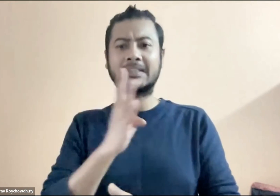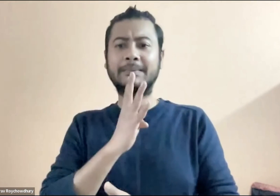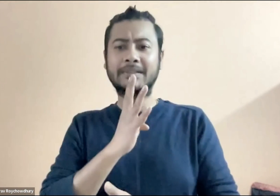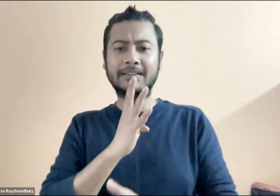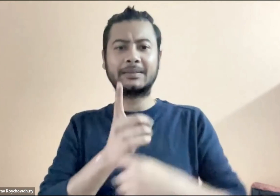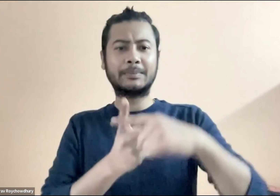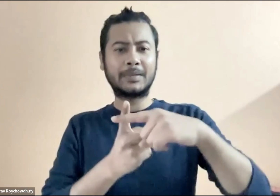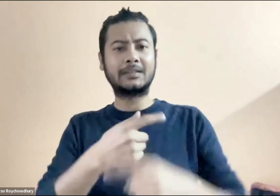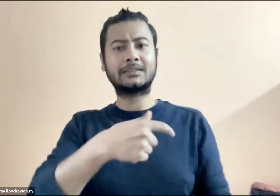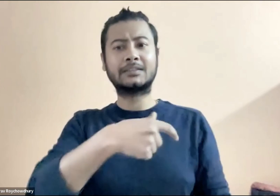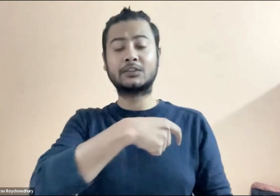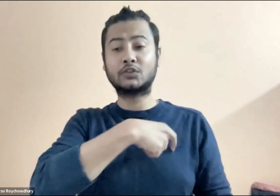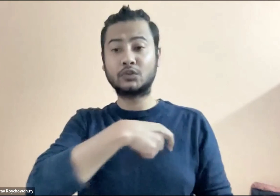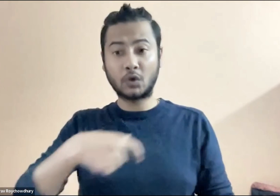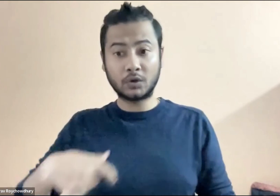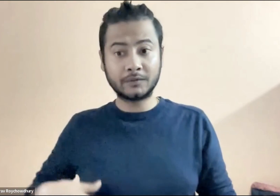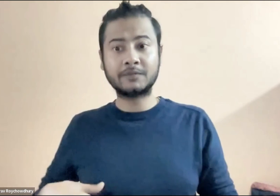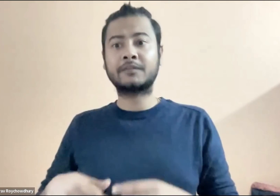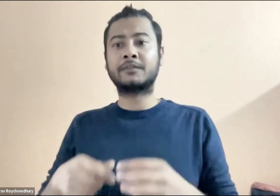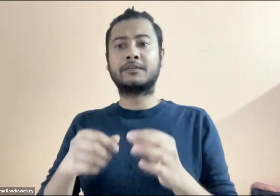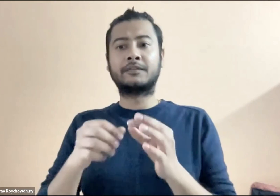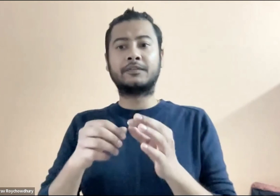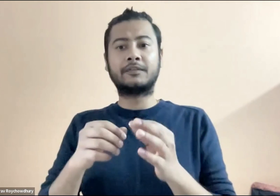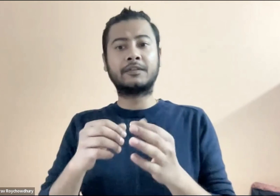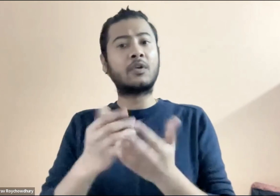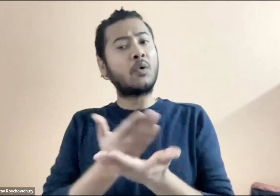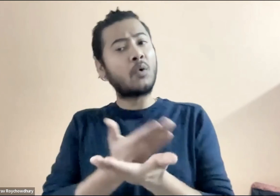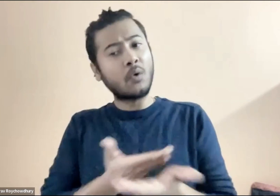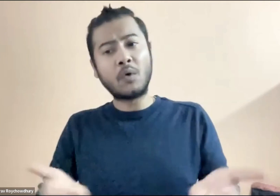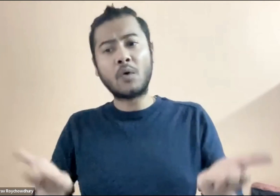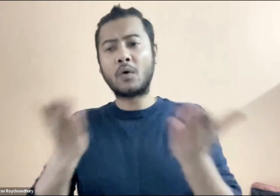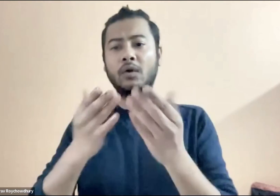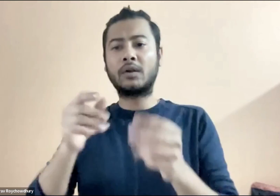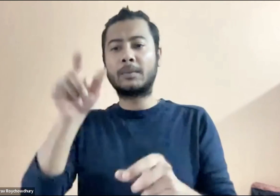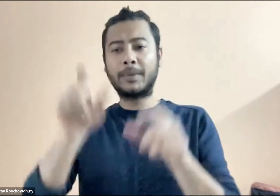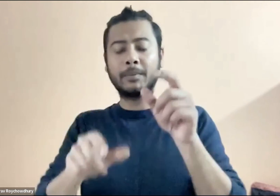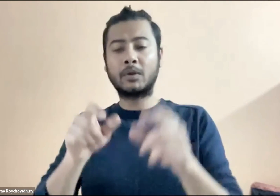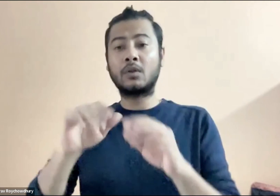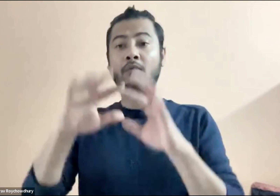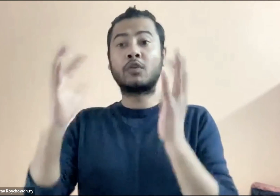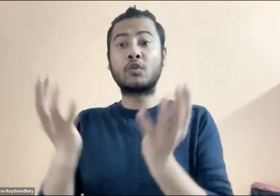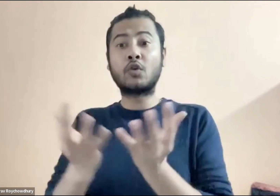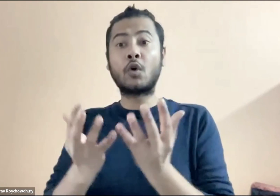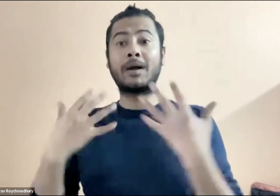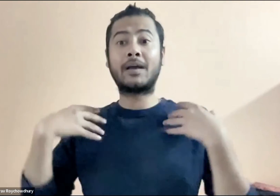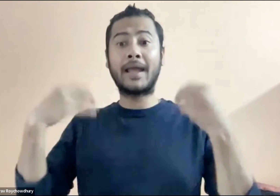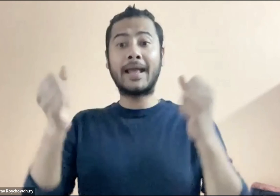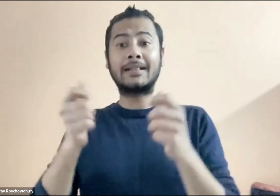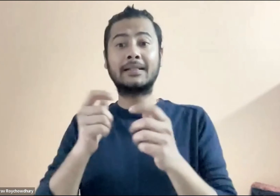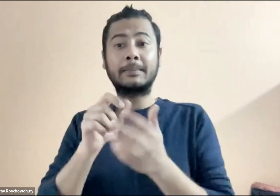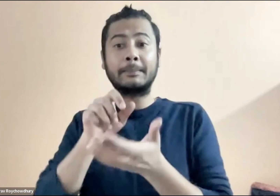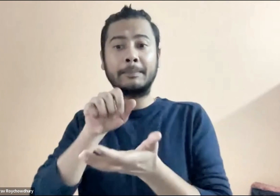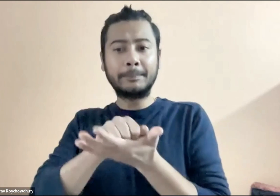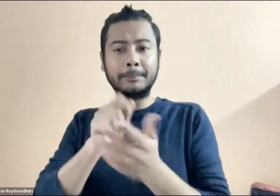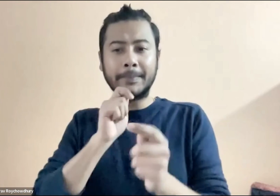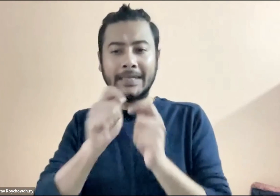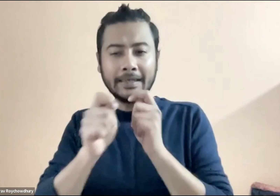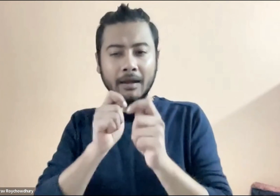group members, and communication team of George Institute of Global Health India. Thank you, one and all. Thanks.